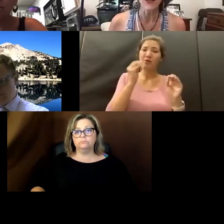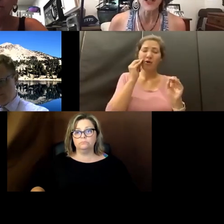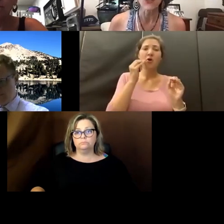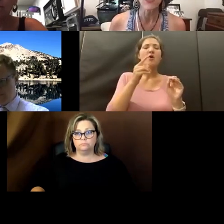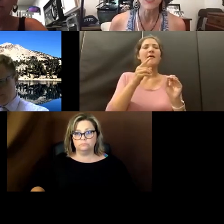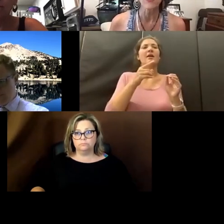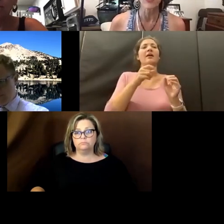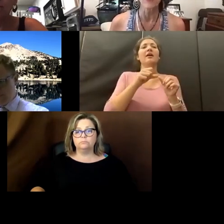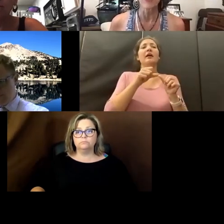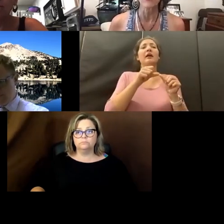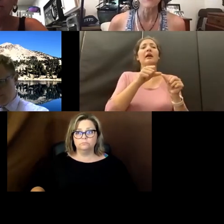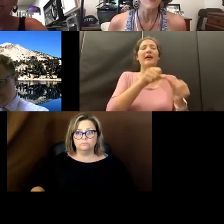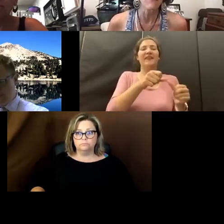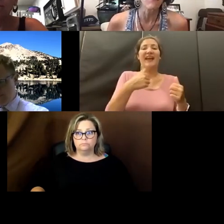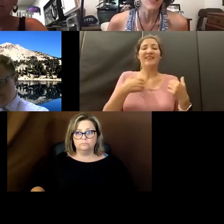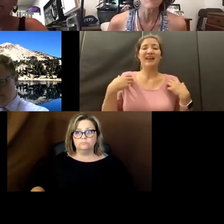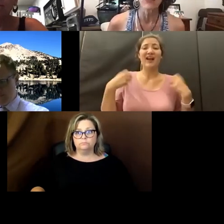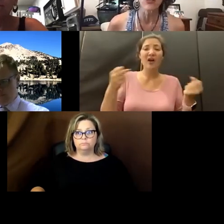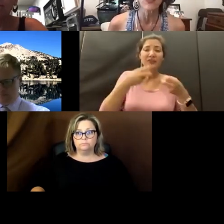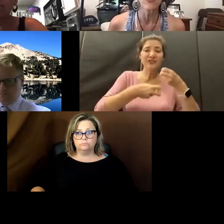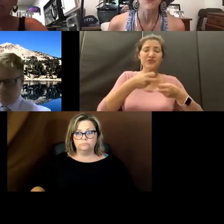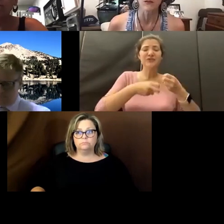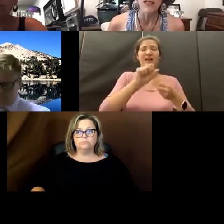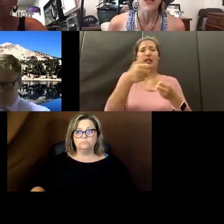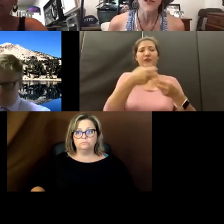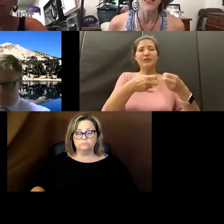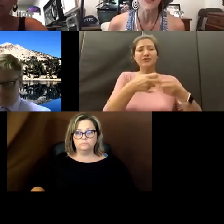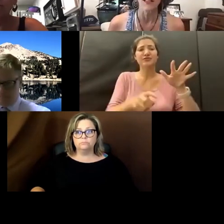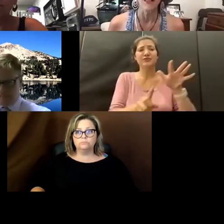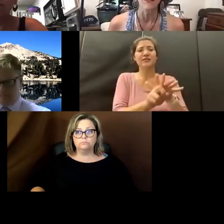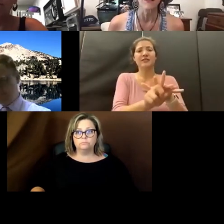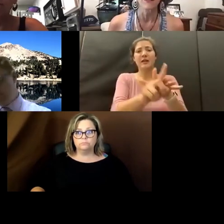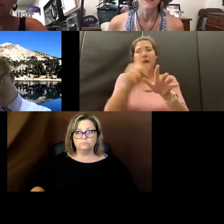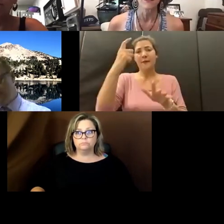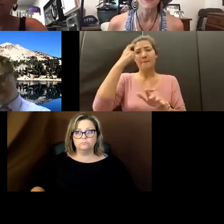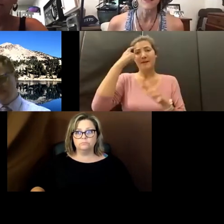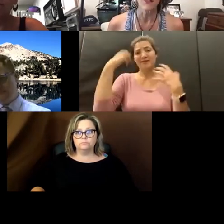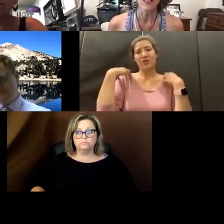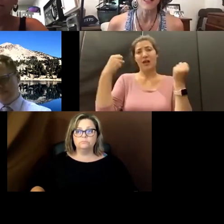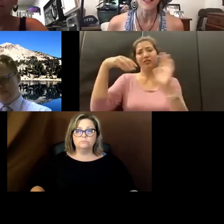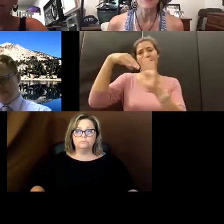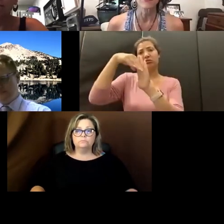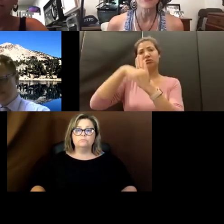other issues that spring up, and in about 2 years, their mental health can decline.